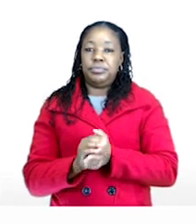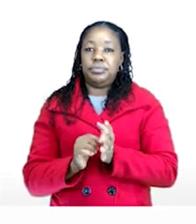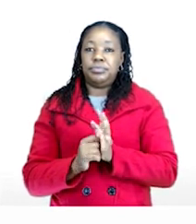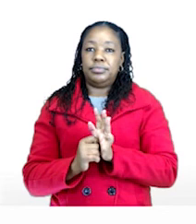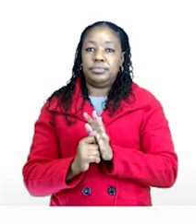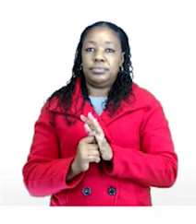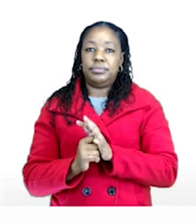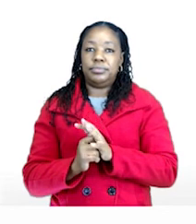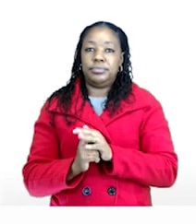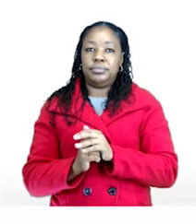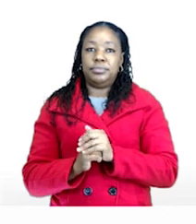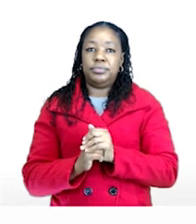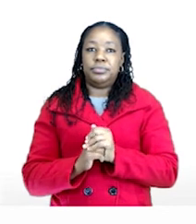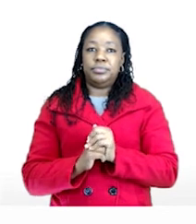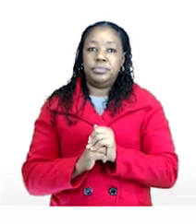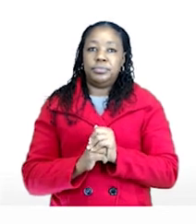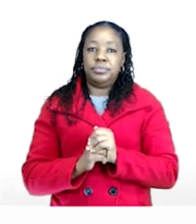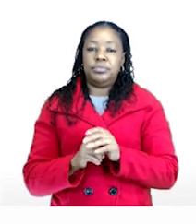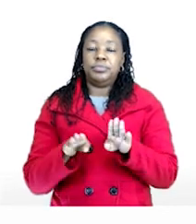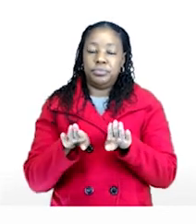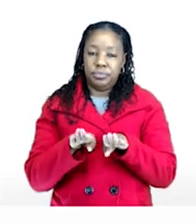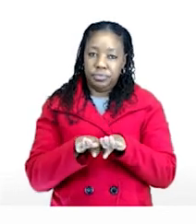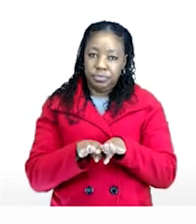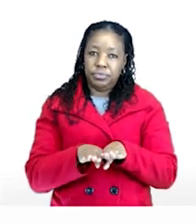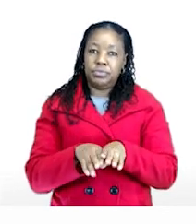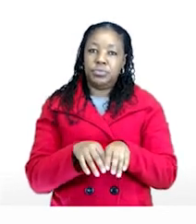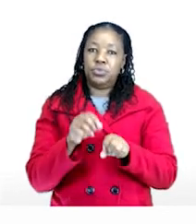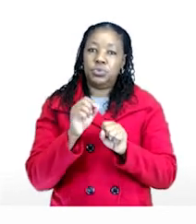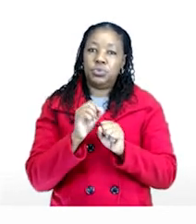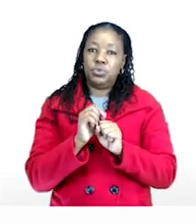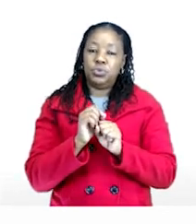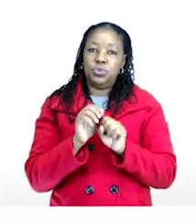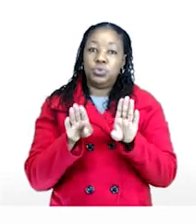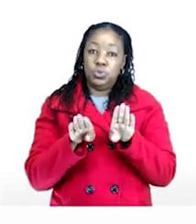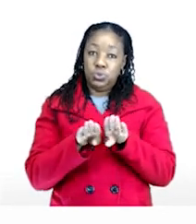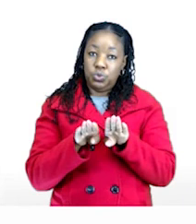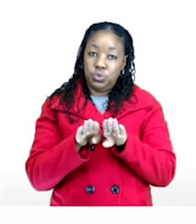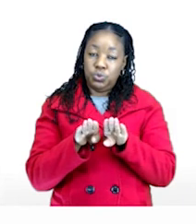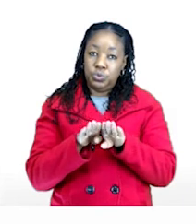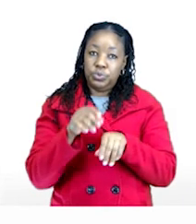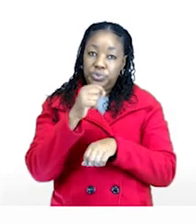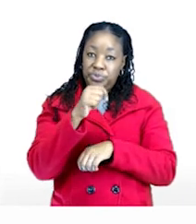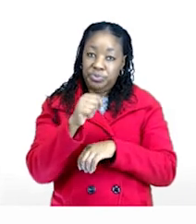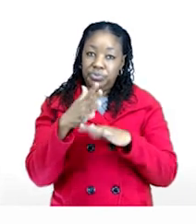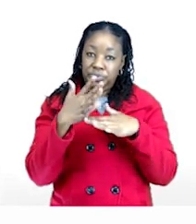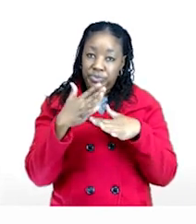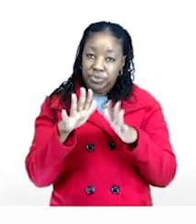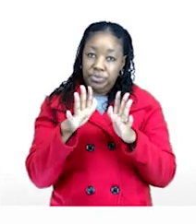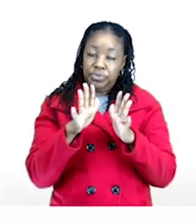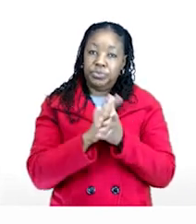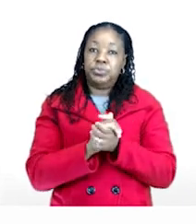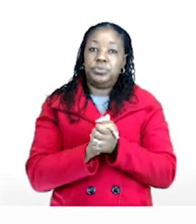neatly as much as you can with your pencil or your color pencil. Let's look at the